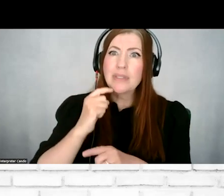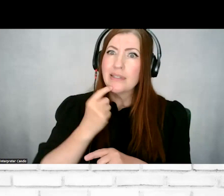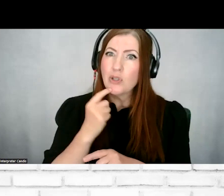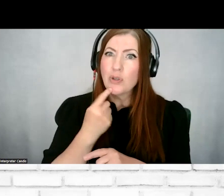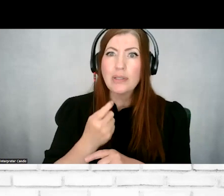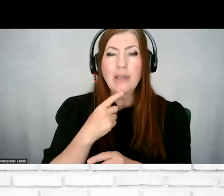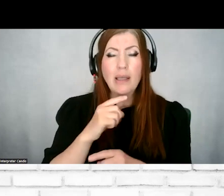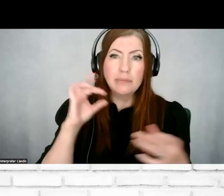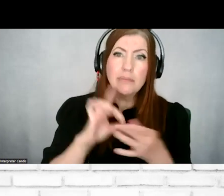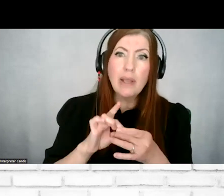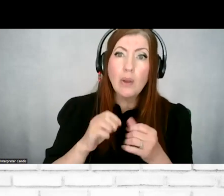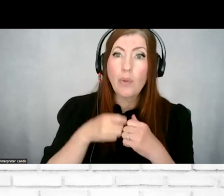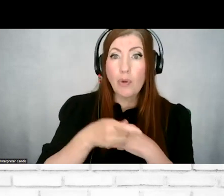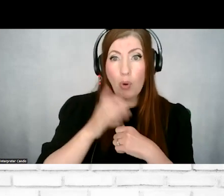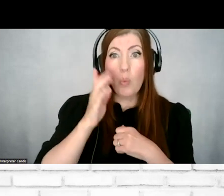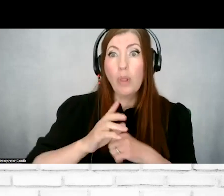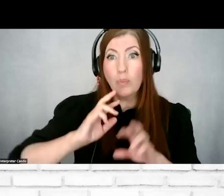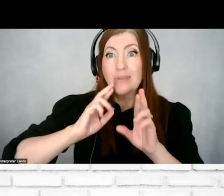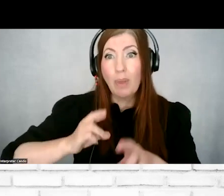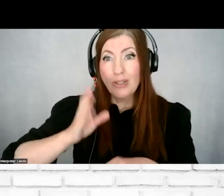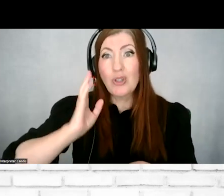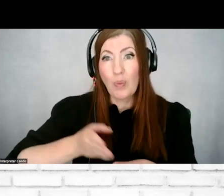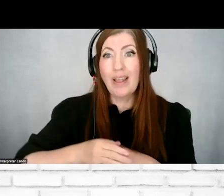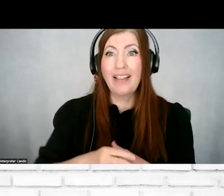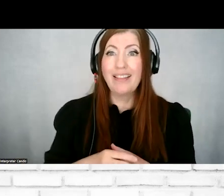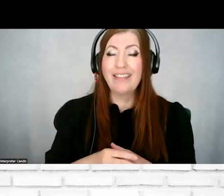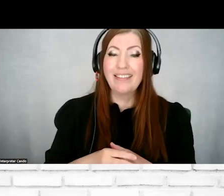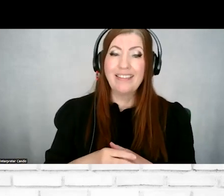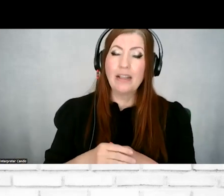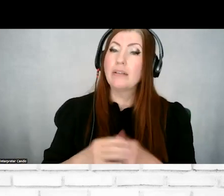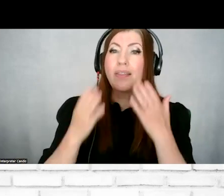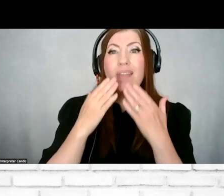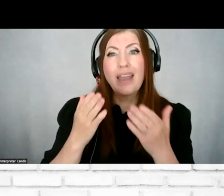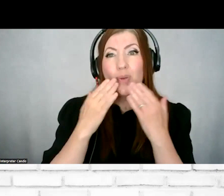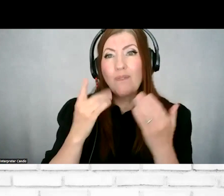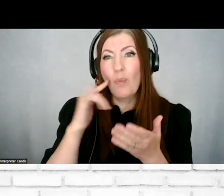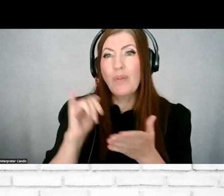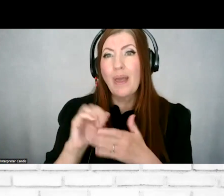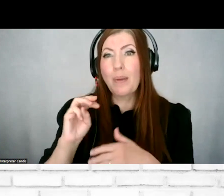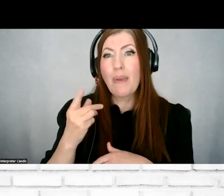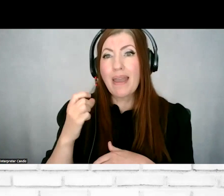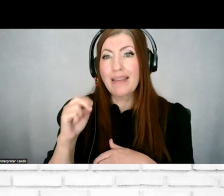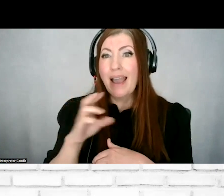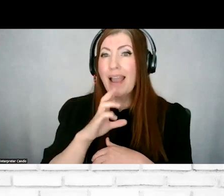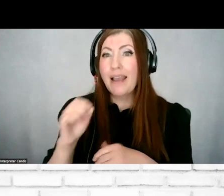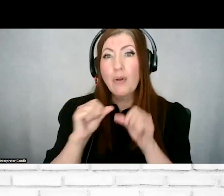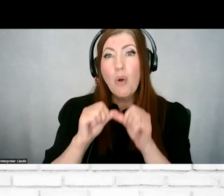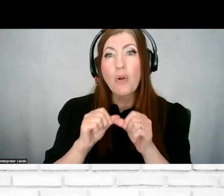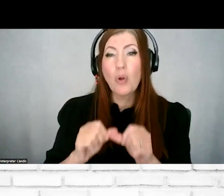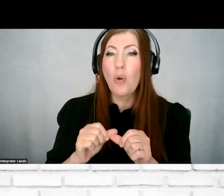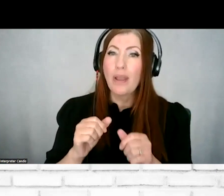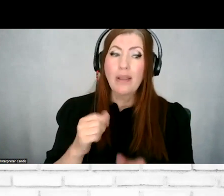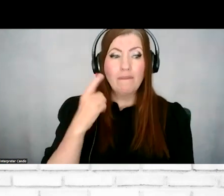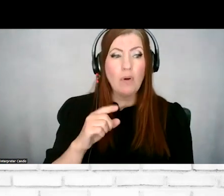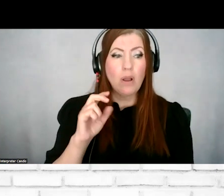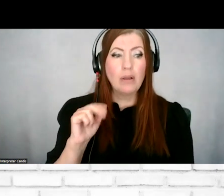with her, because she will respond. But thank you so much for all of that, Megan, and thanks for the ongoing efforts of NASHBIT. Let's move